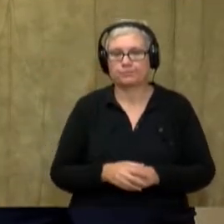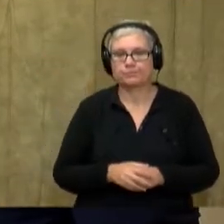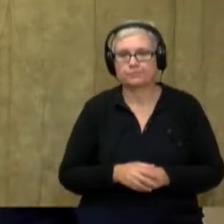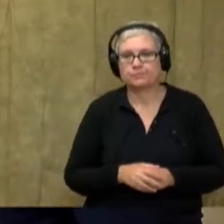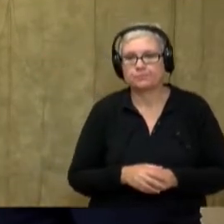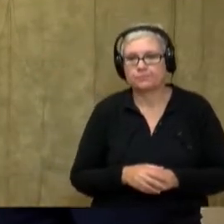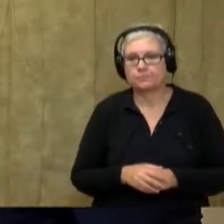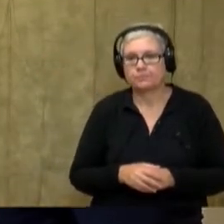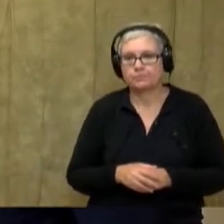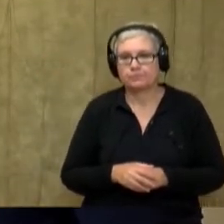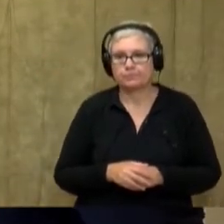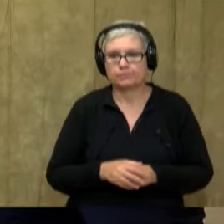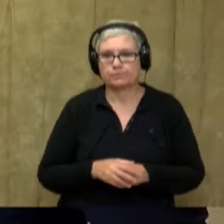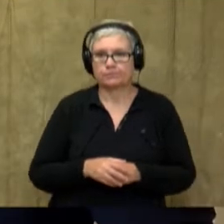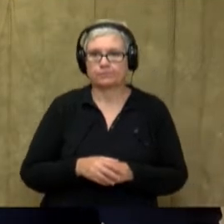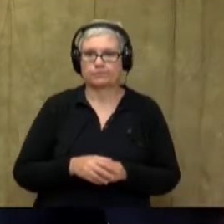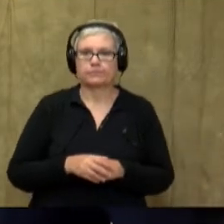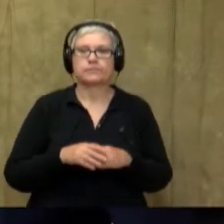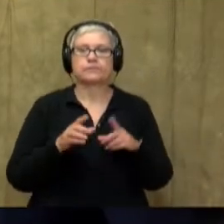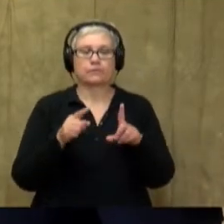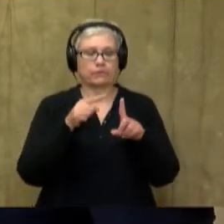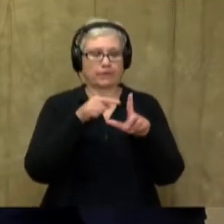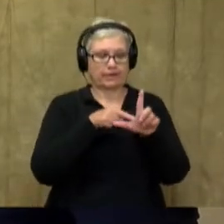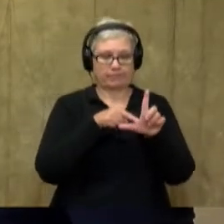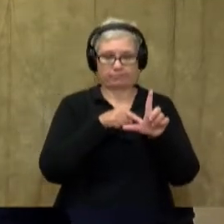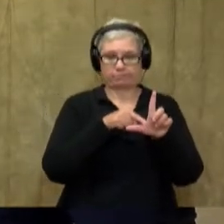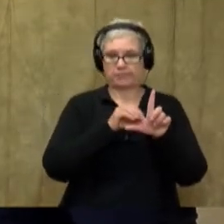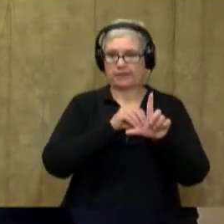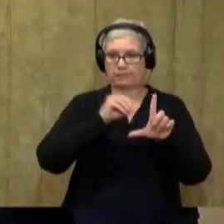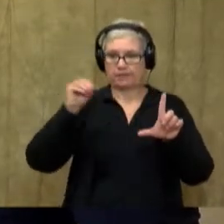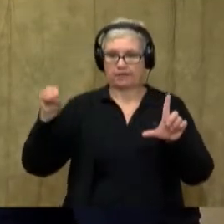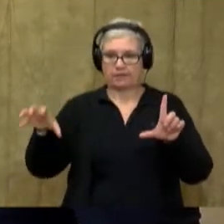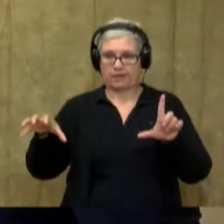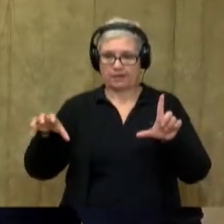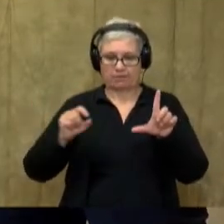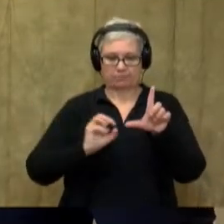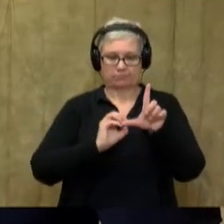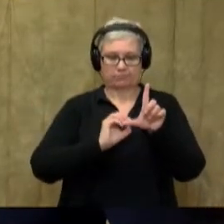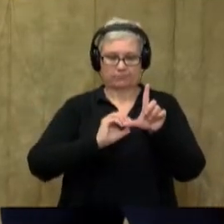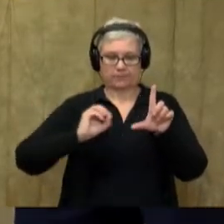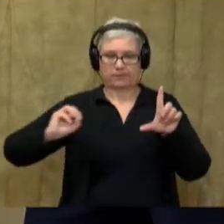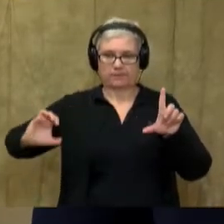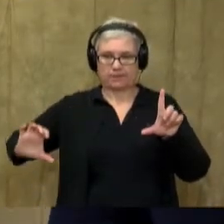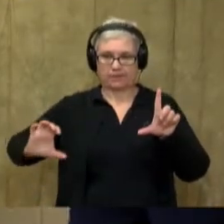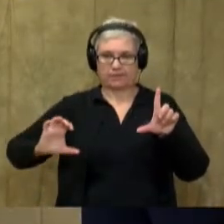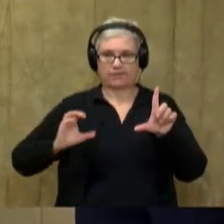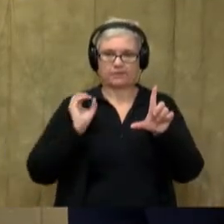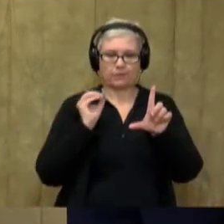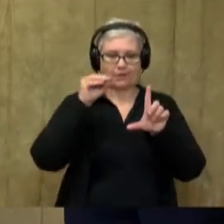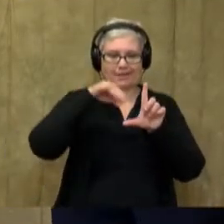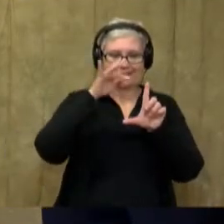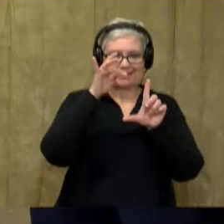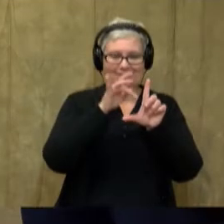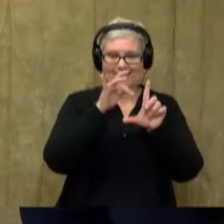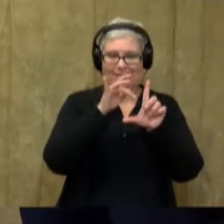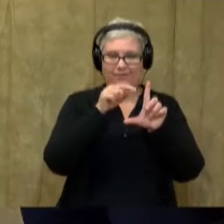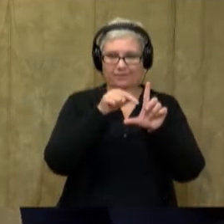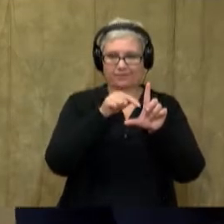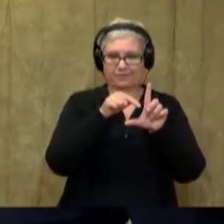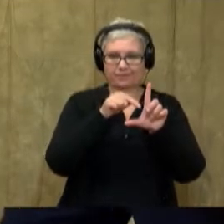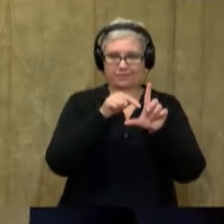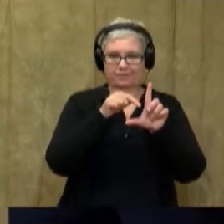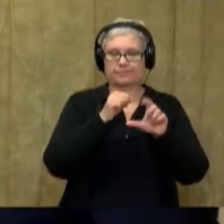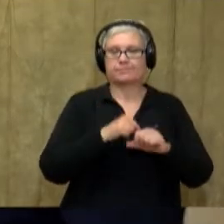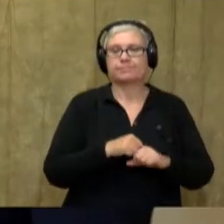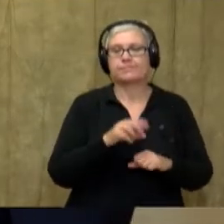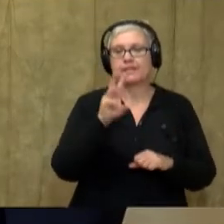remove those corners and I remove the edge pieces, I'm left with this very center square. And so with 6